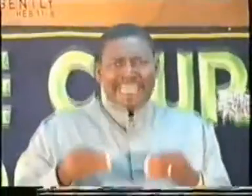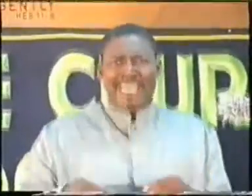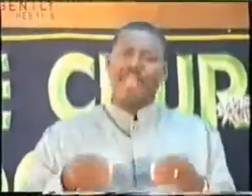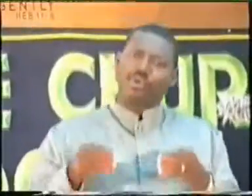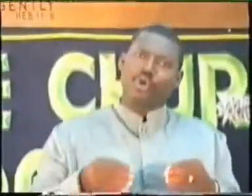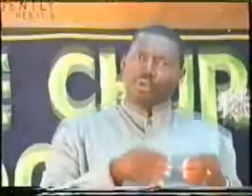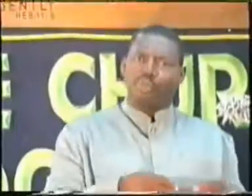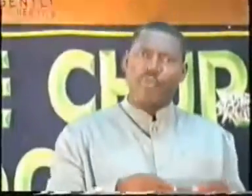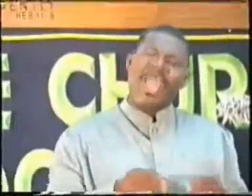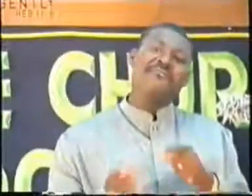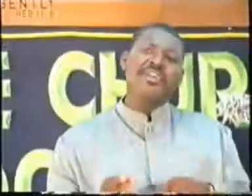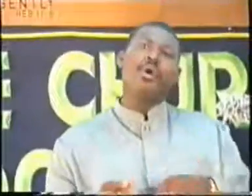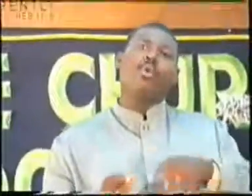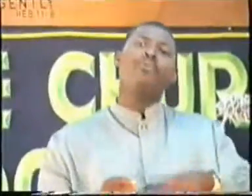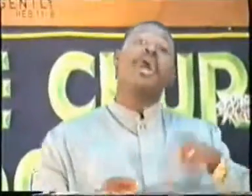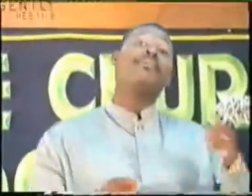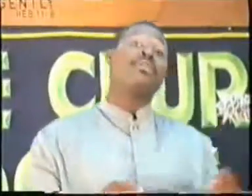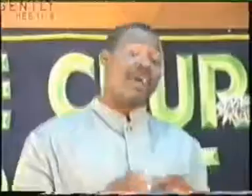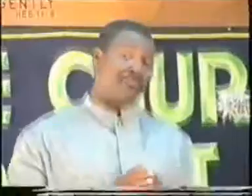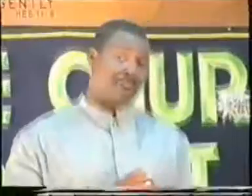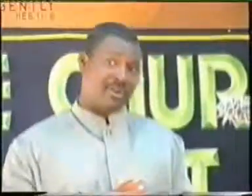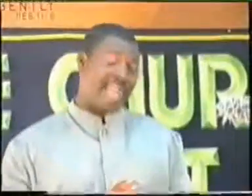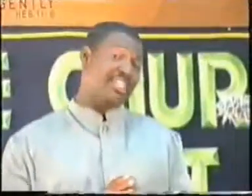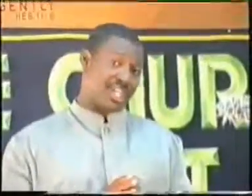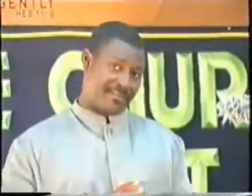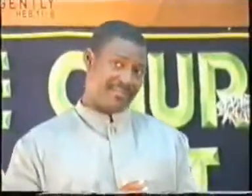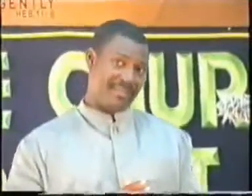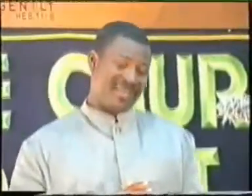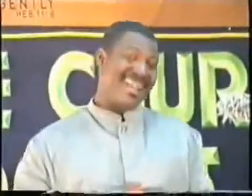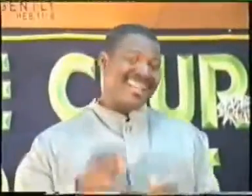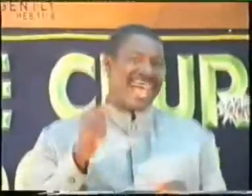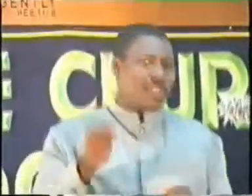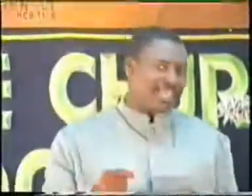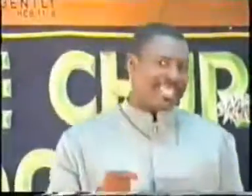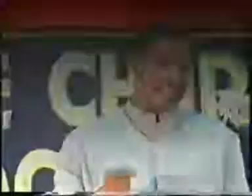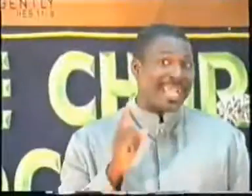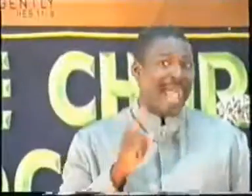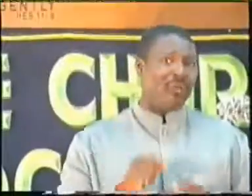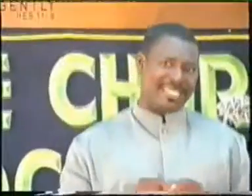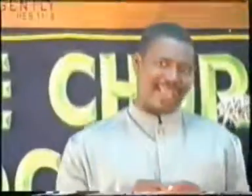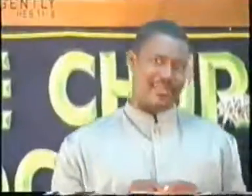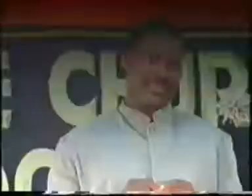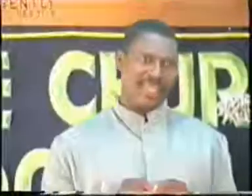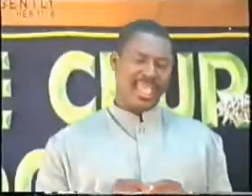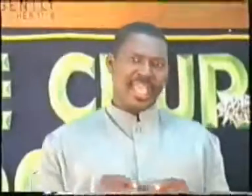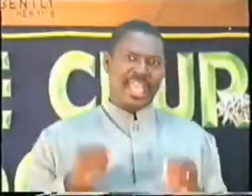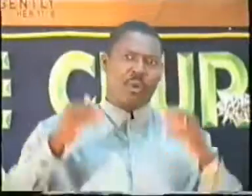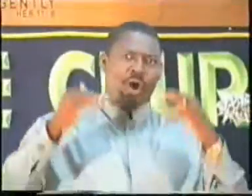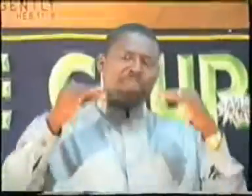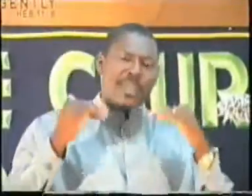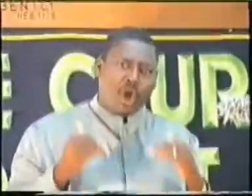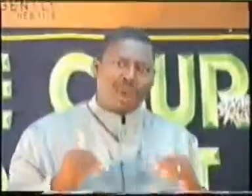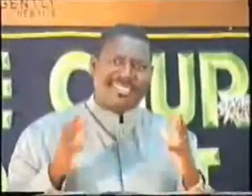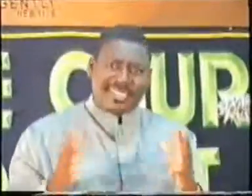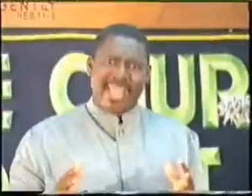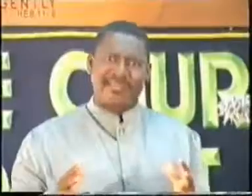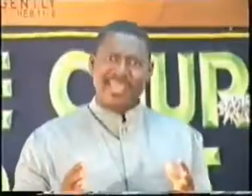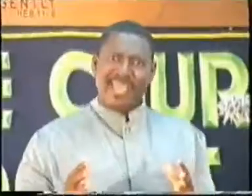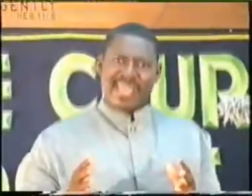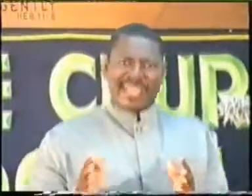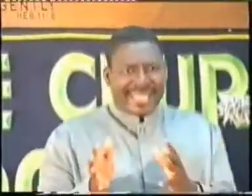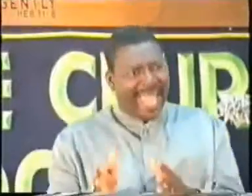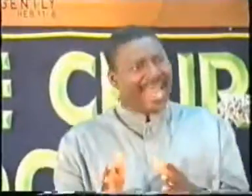Fono, and ye and to so do every one Yanum Israel Fono and Chang. Last week, Mikao said, it was